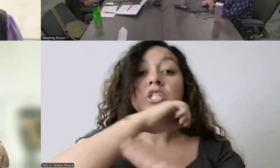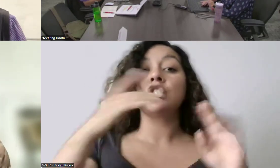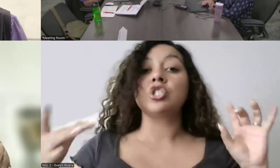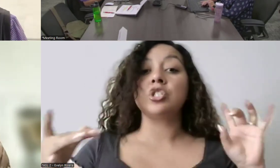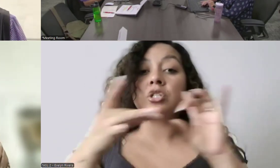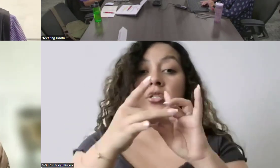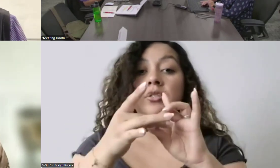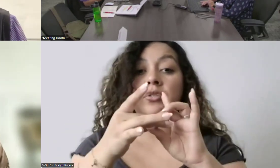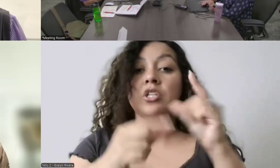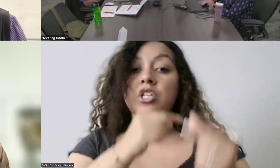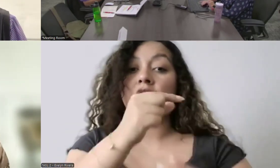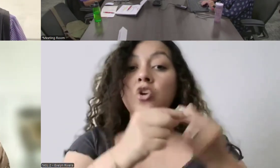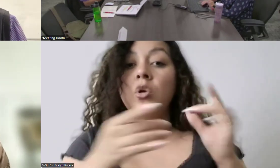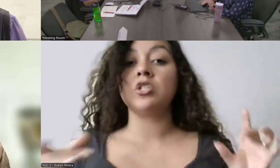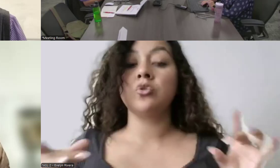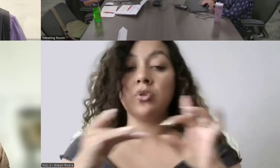connection.